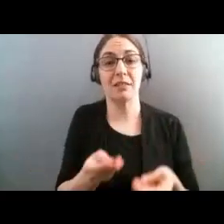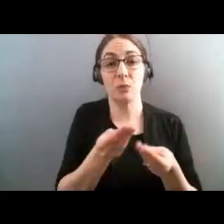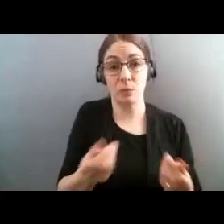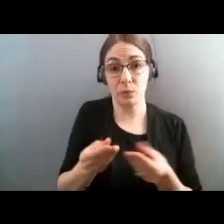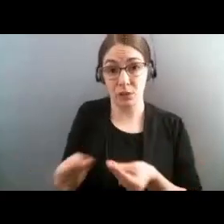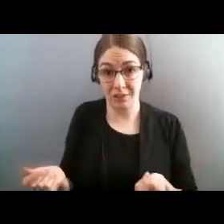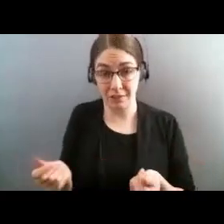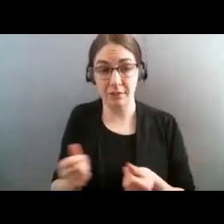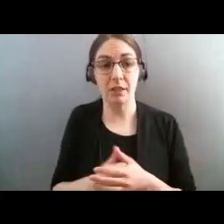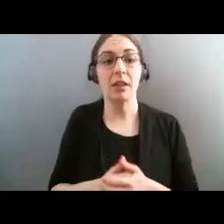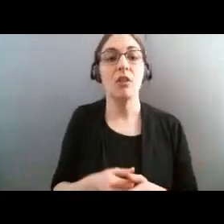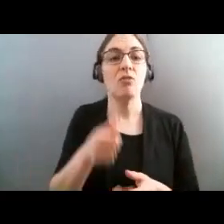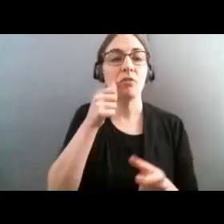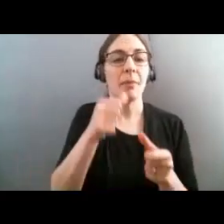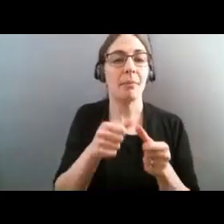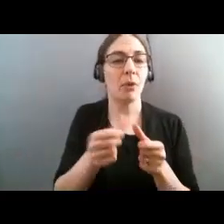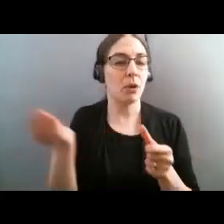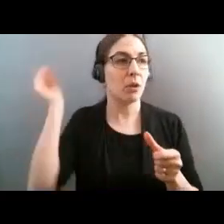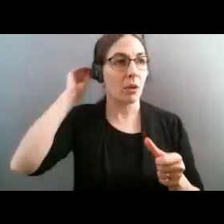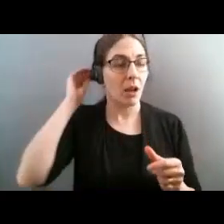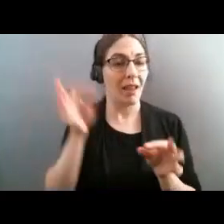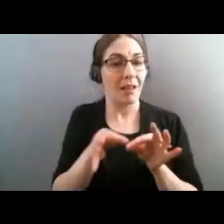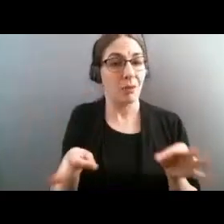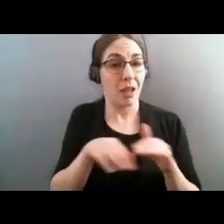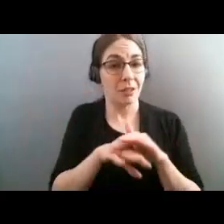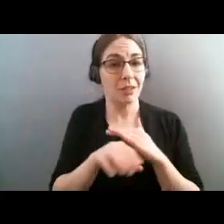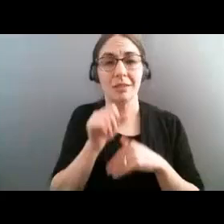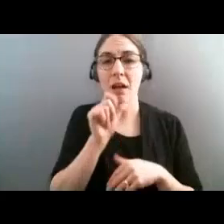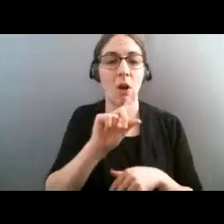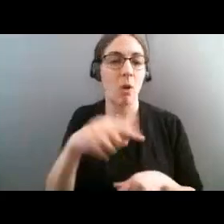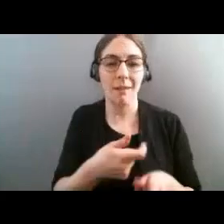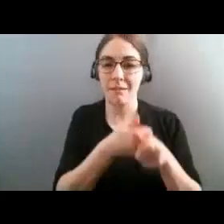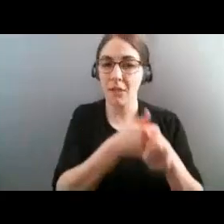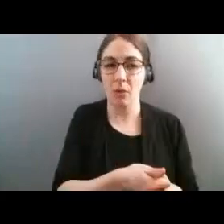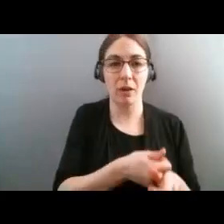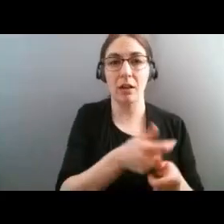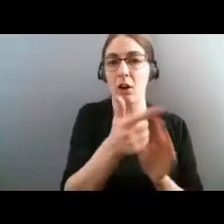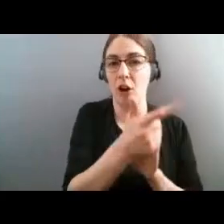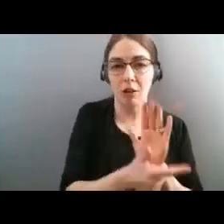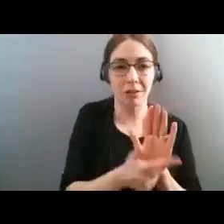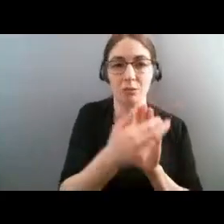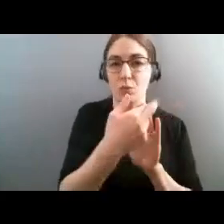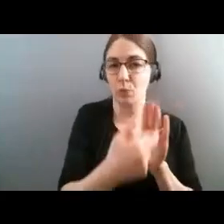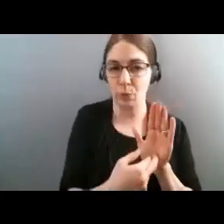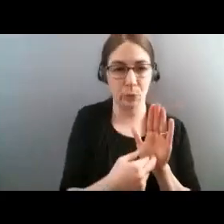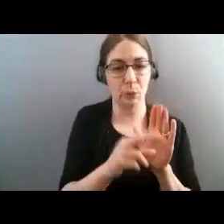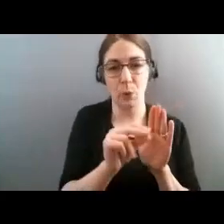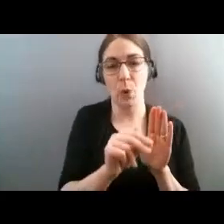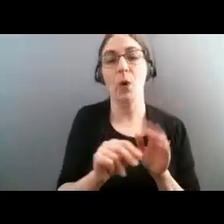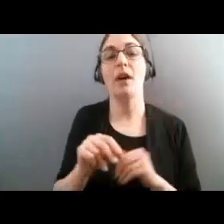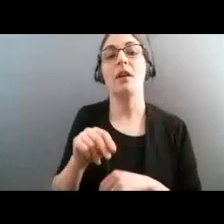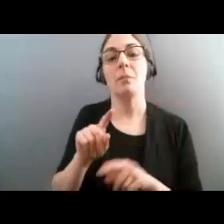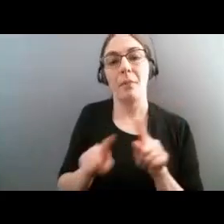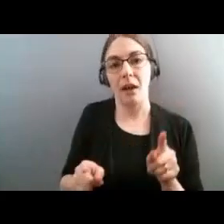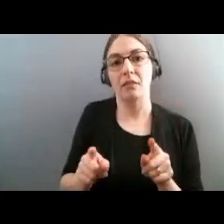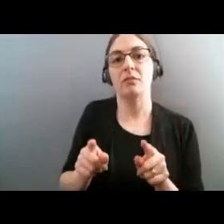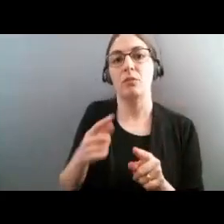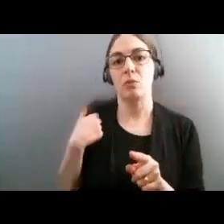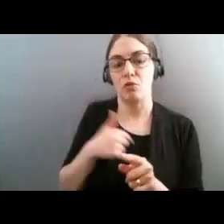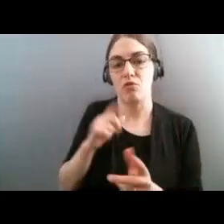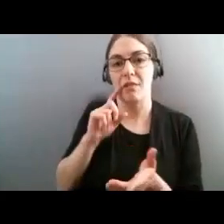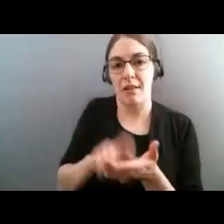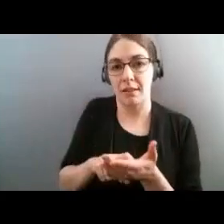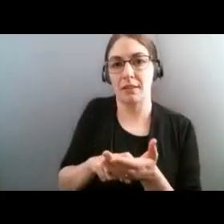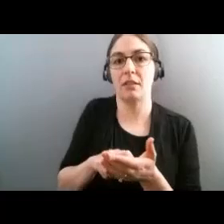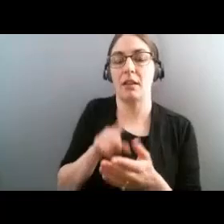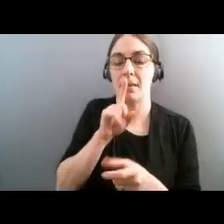just about compliance with laws and regulations. It is a commitment to inclusion, a recognition of diversity, and